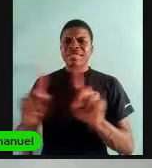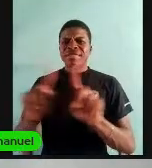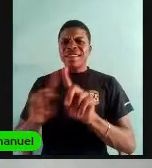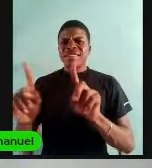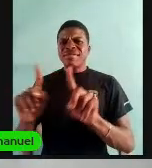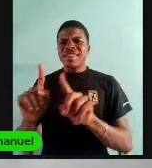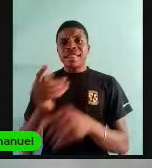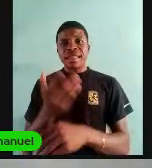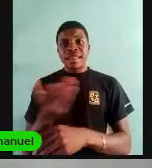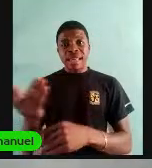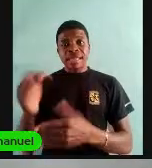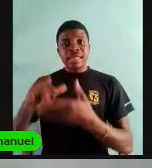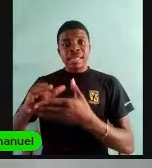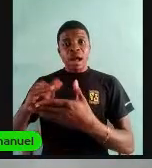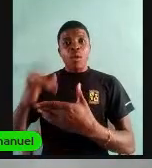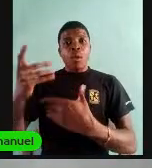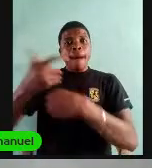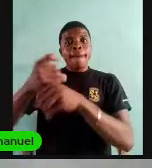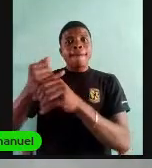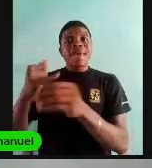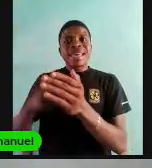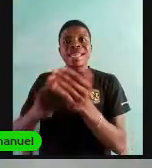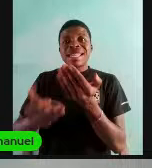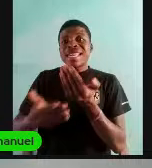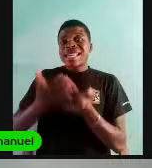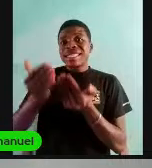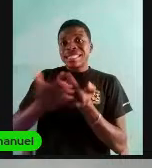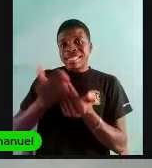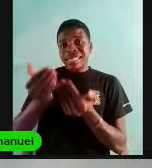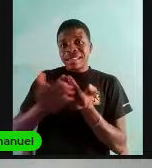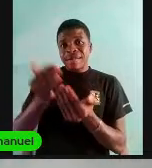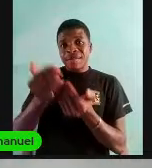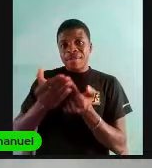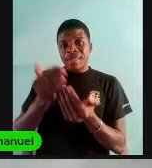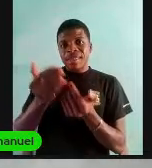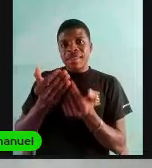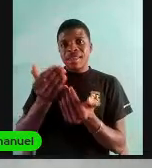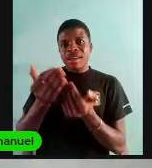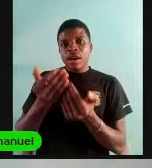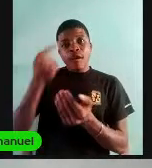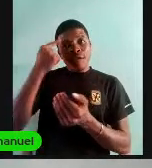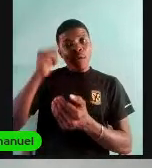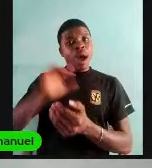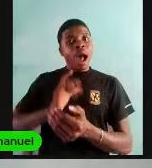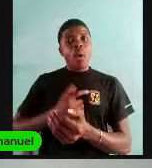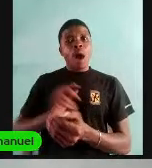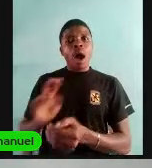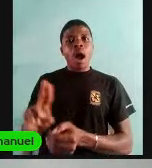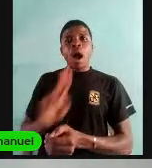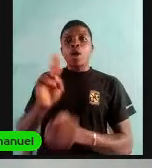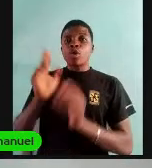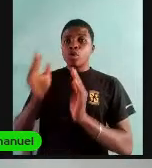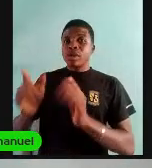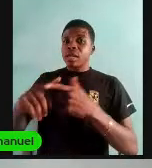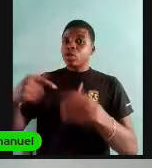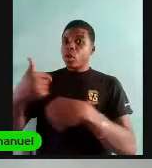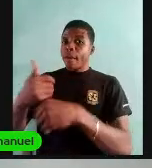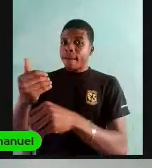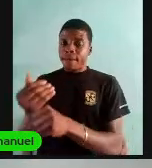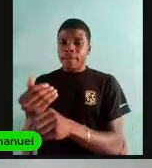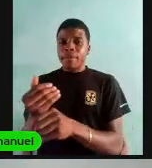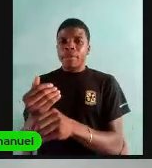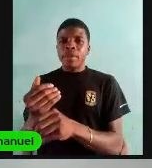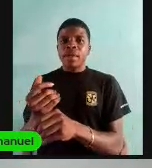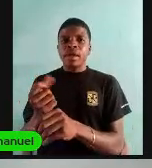what for what for for our users. So now, as I'm so now